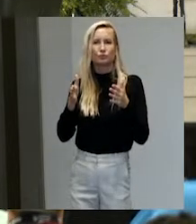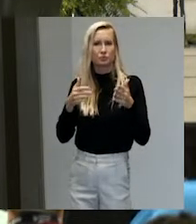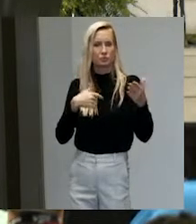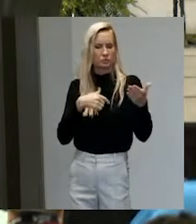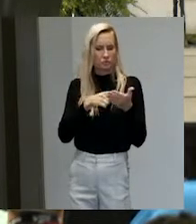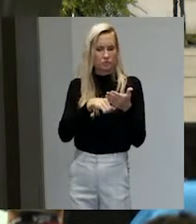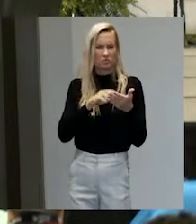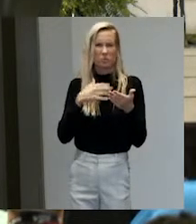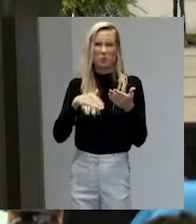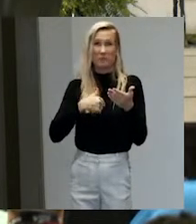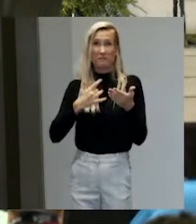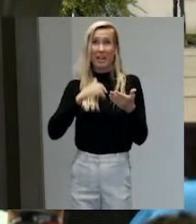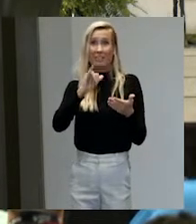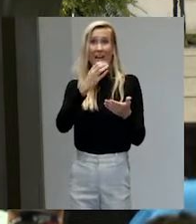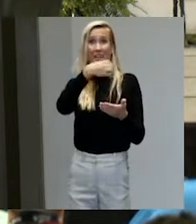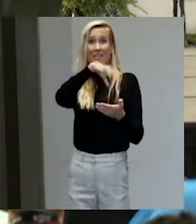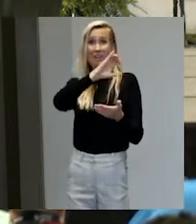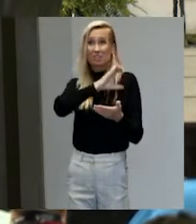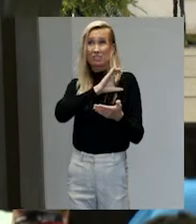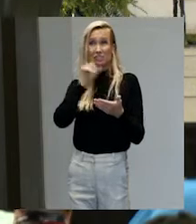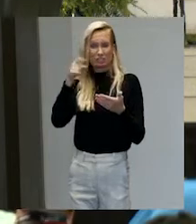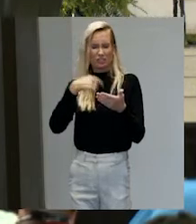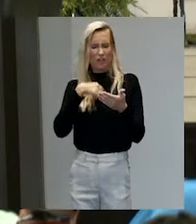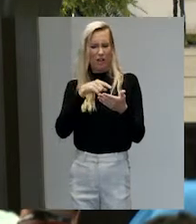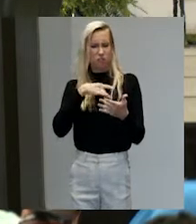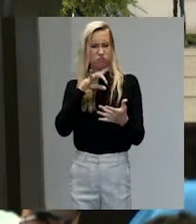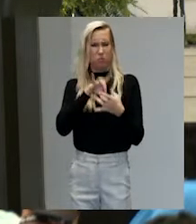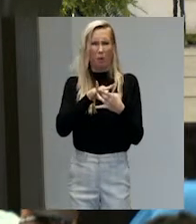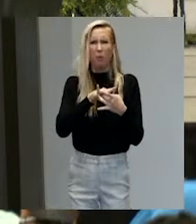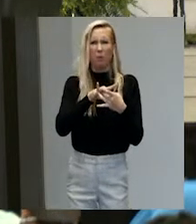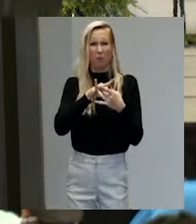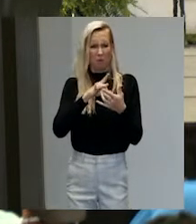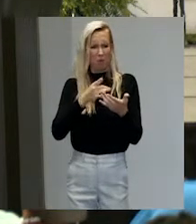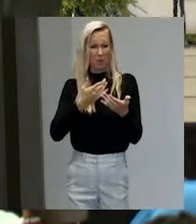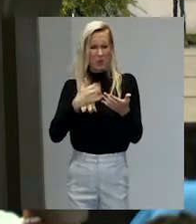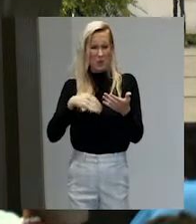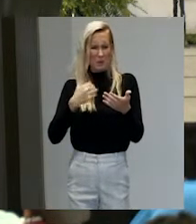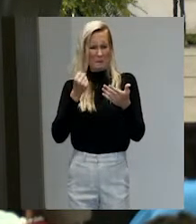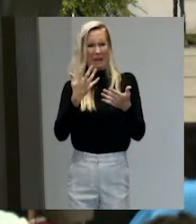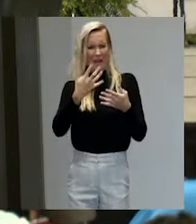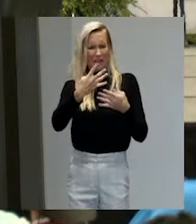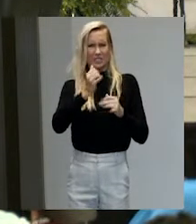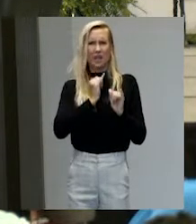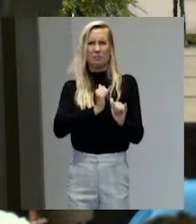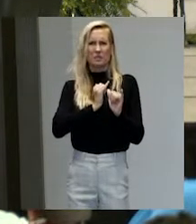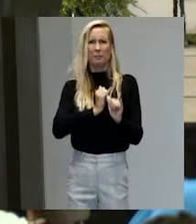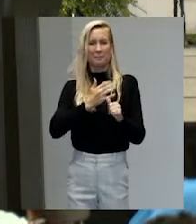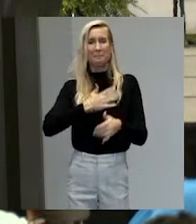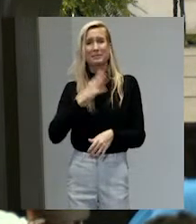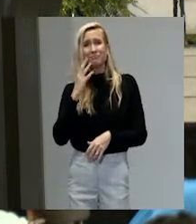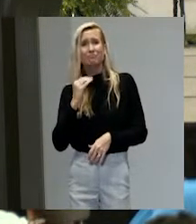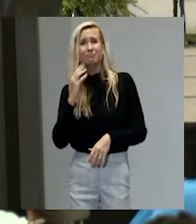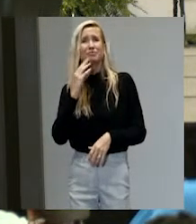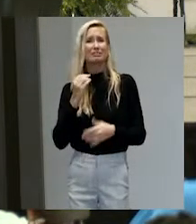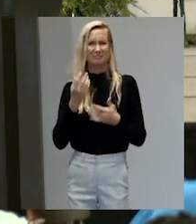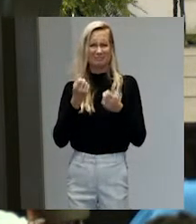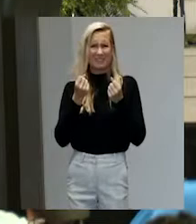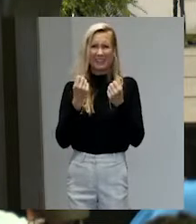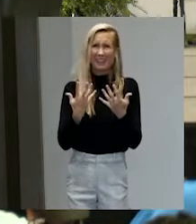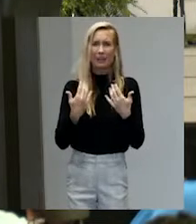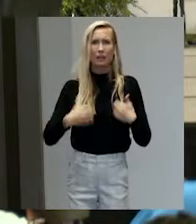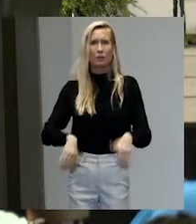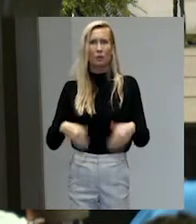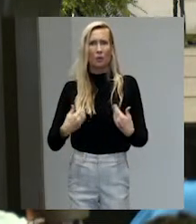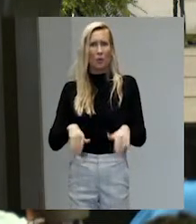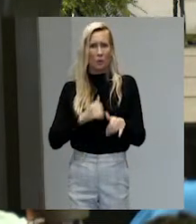own innate experiences. It was like unreal, because usually I'm playing, you know, I'm not playing